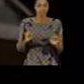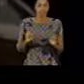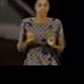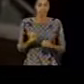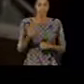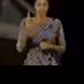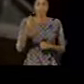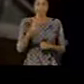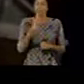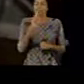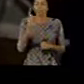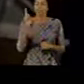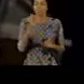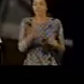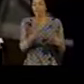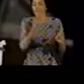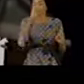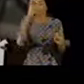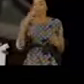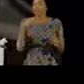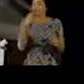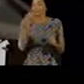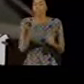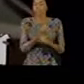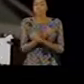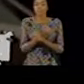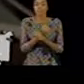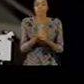saves. Yes, you are the